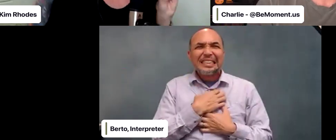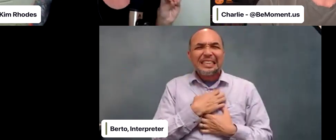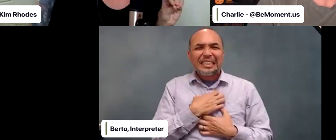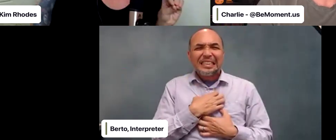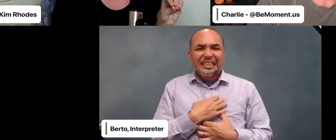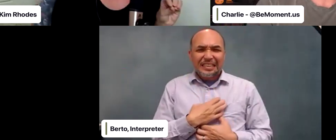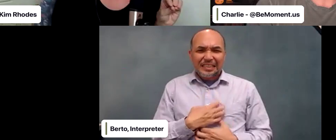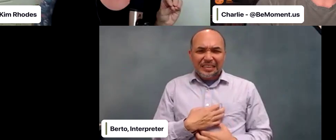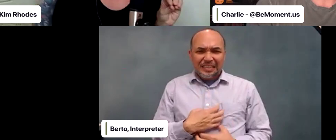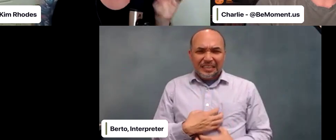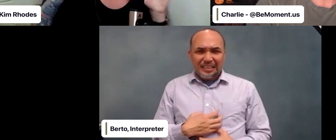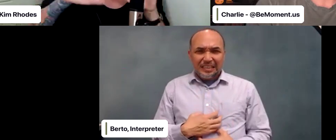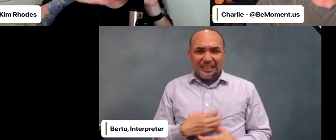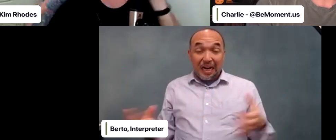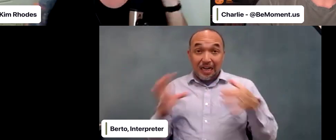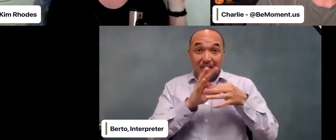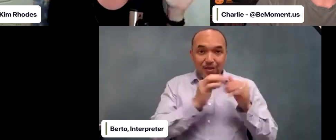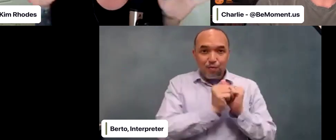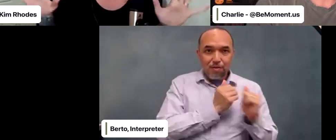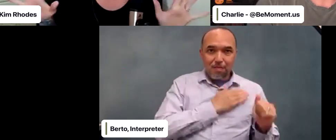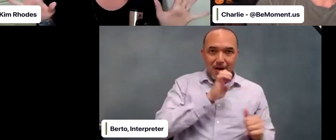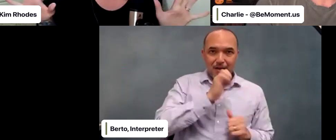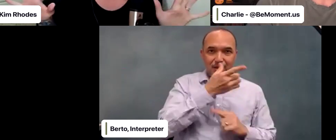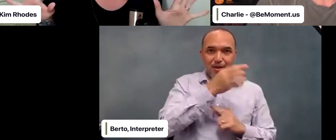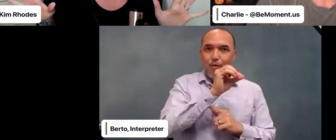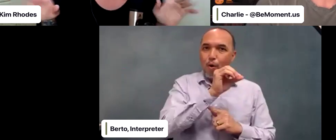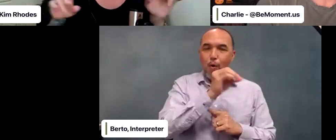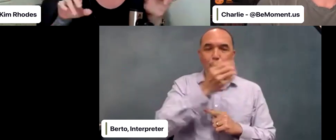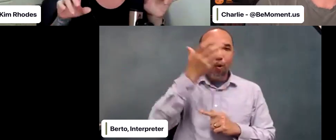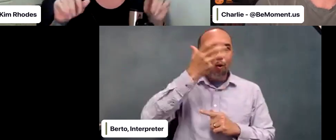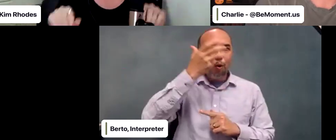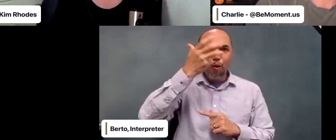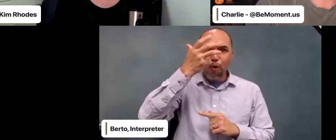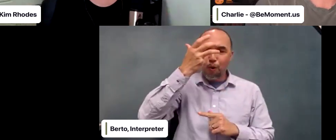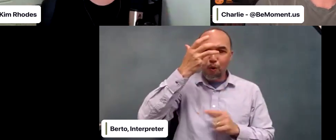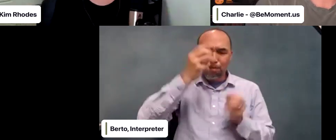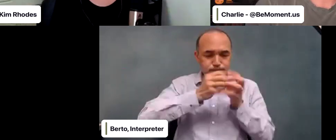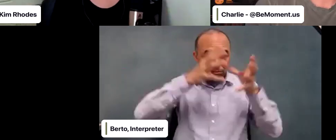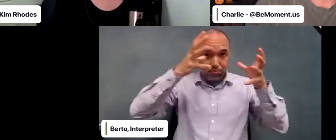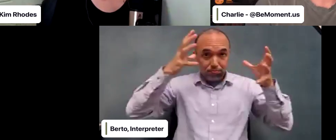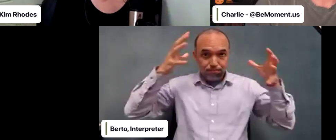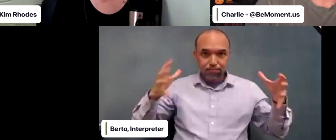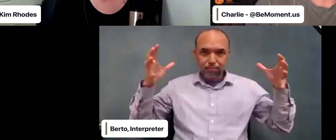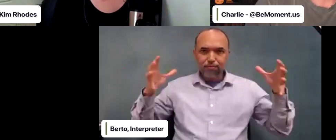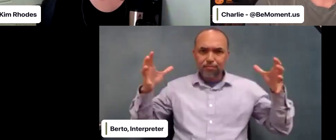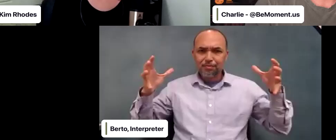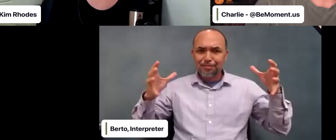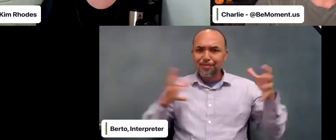attached to my ego was extreme. Got it. And possibly